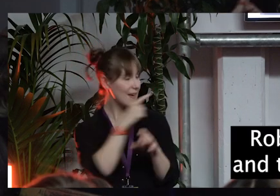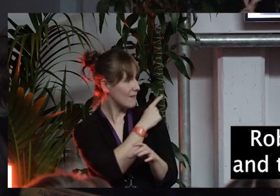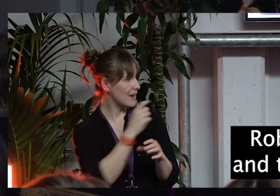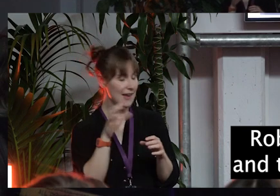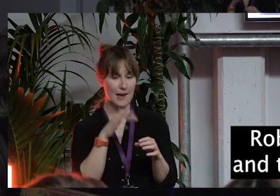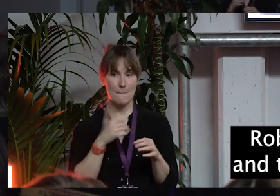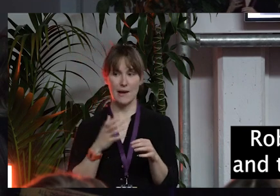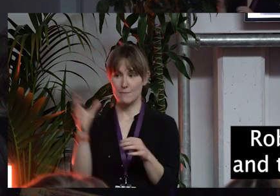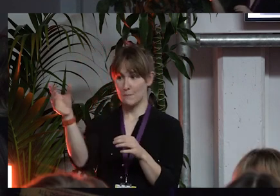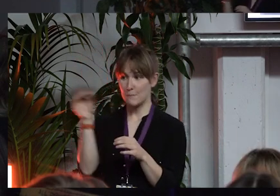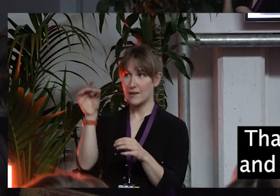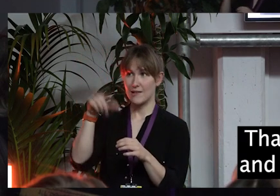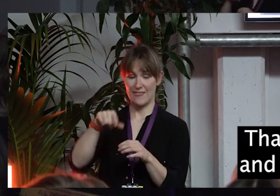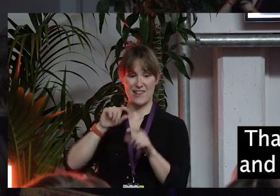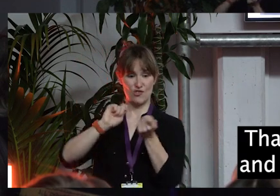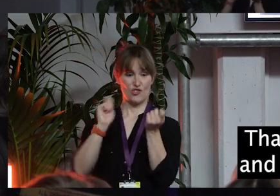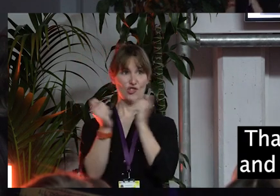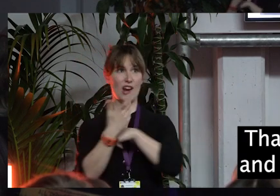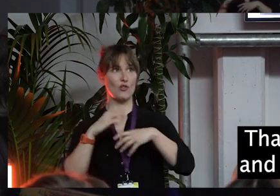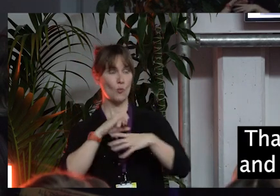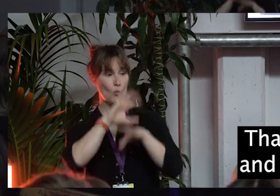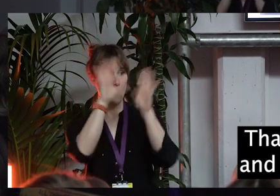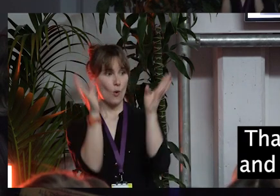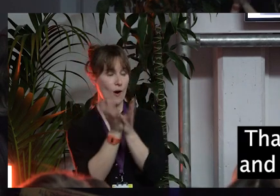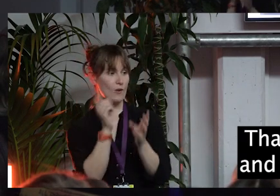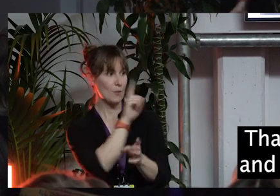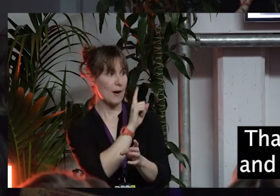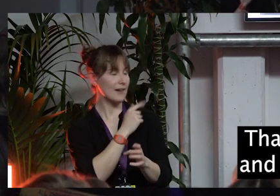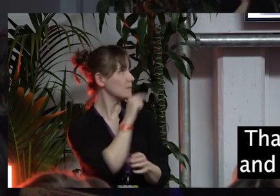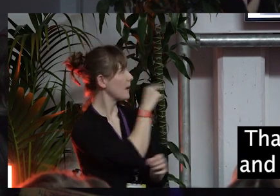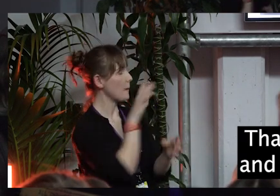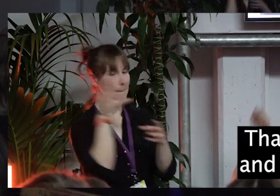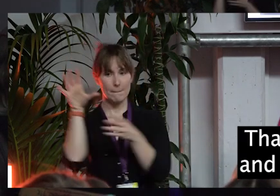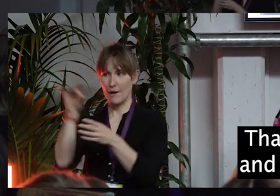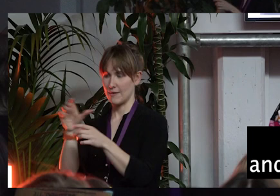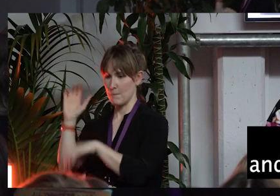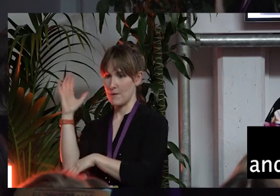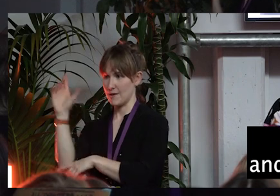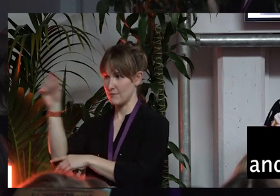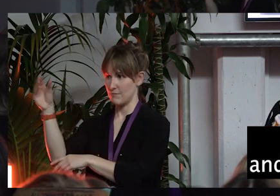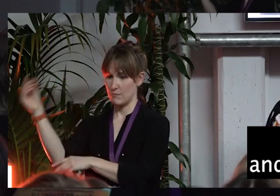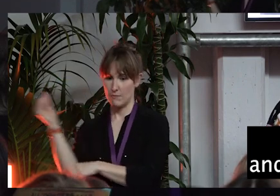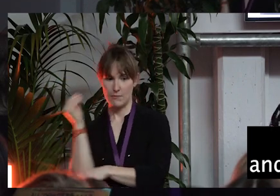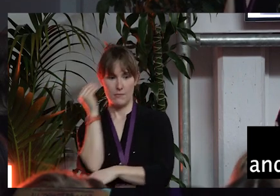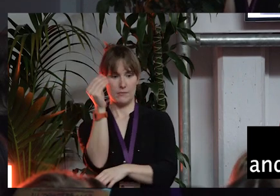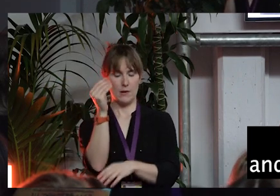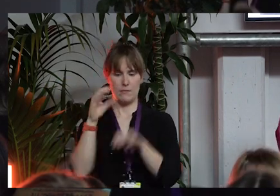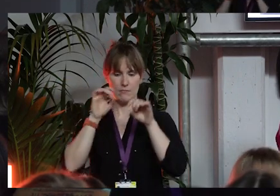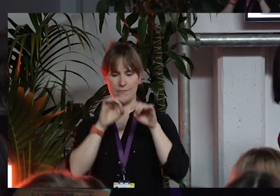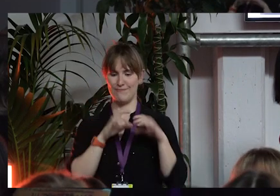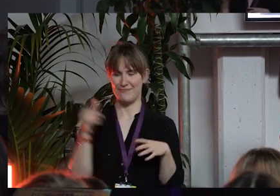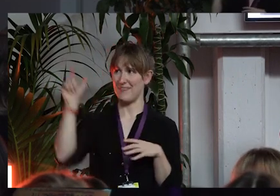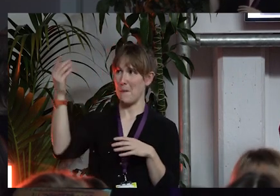that kind of changed the world. That movement to pick that plant and bring it back, and I don't know why it's in Melbourne, and she didn't either, but